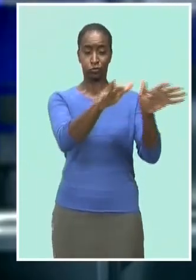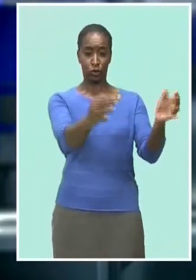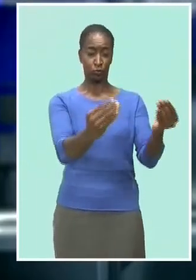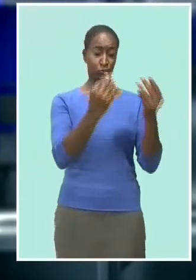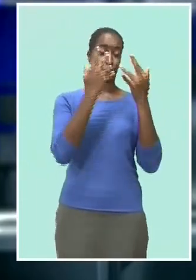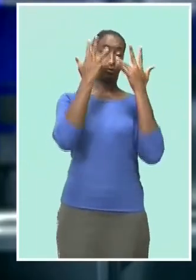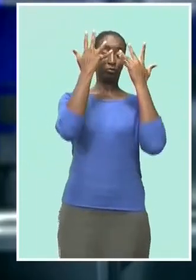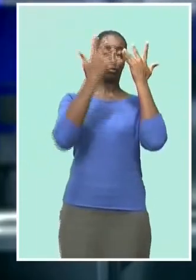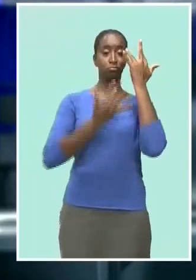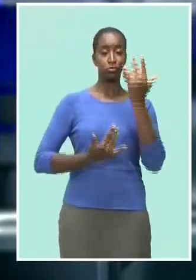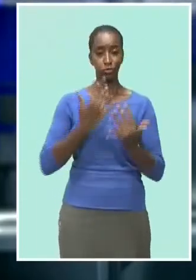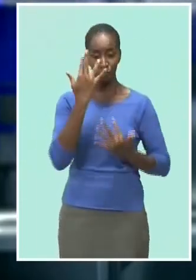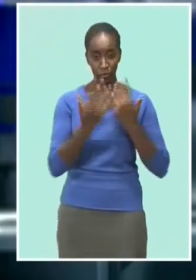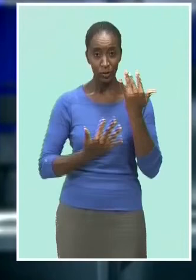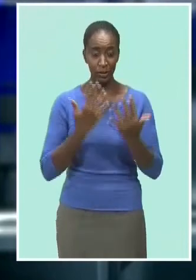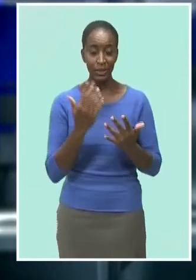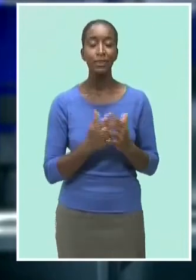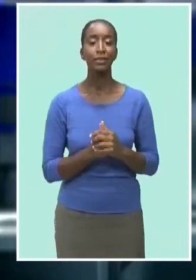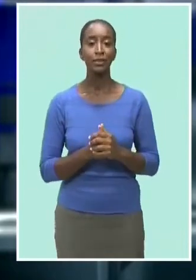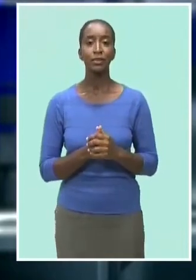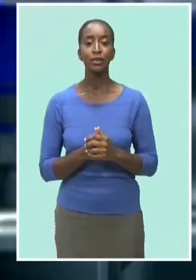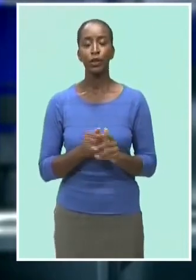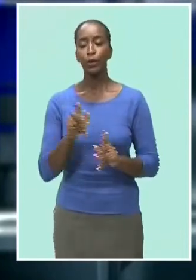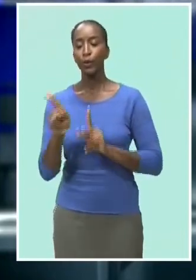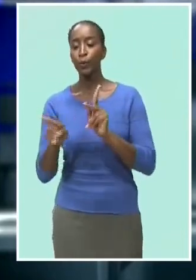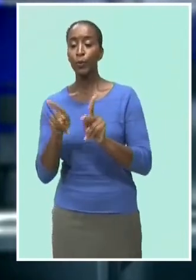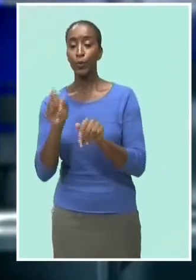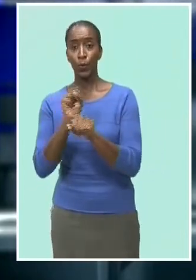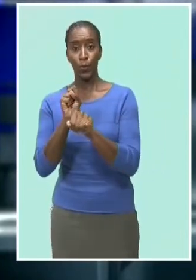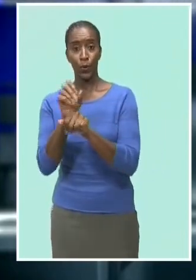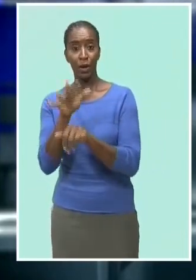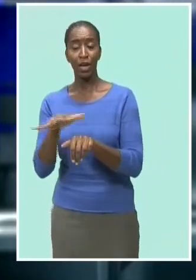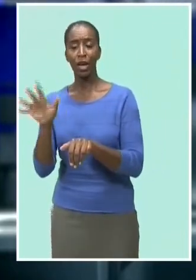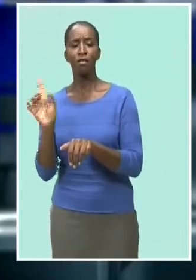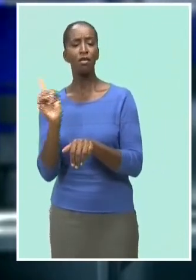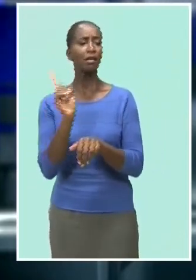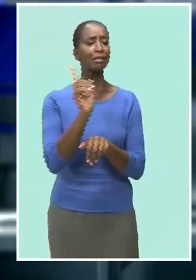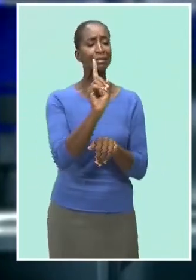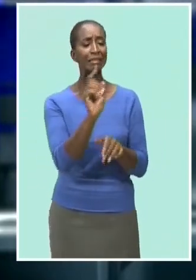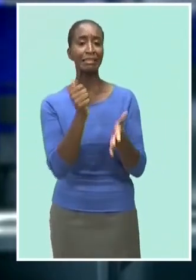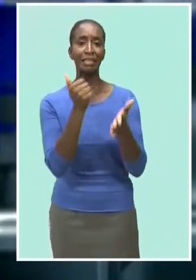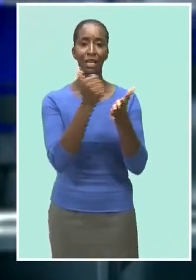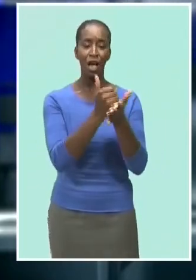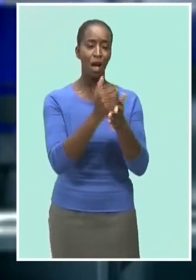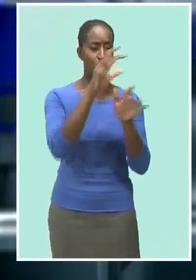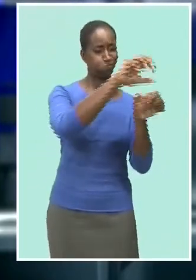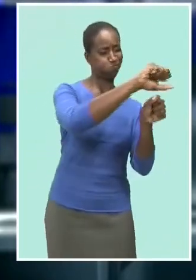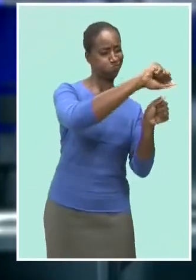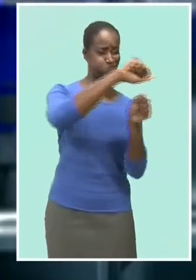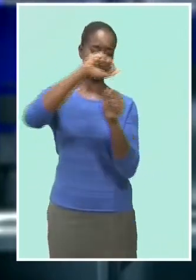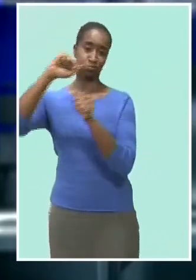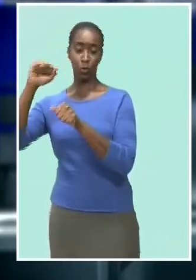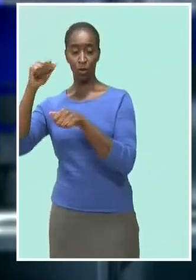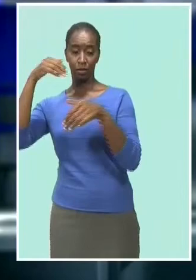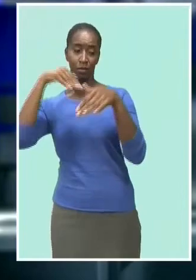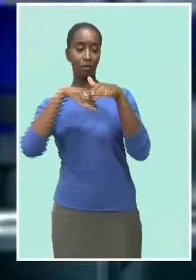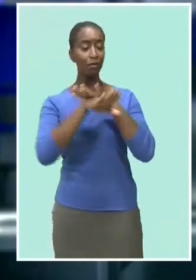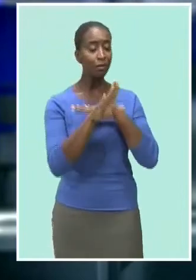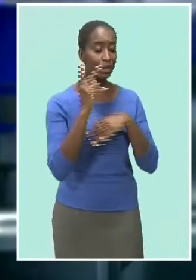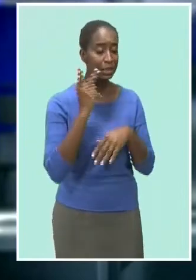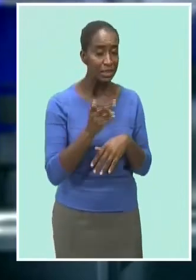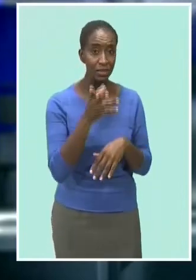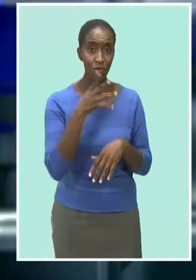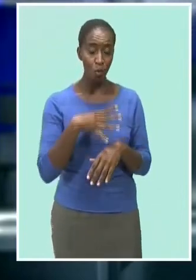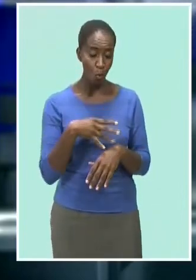at the house. He said residents and workmen in the area went to help, breaking away a sheet of galvanized to get into the yard where they found Ms.